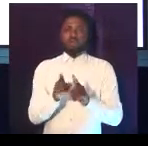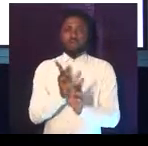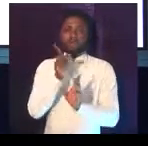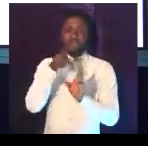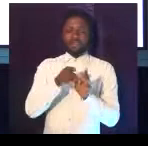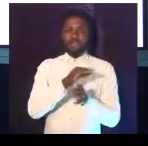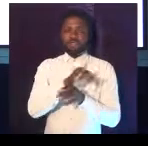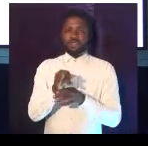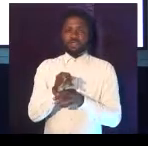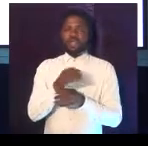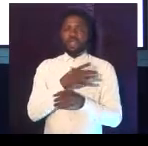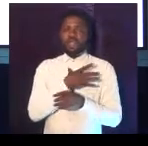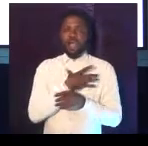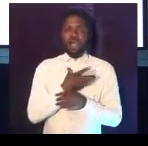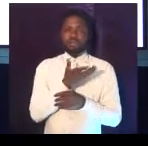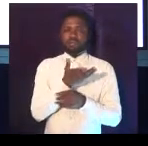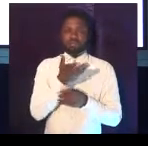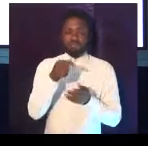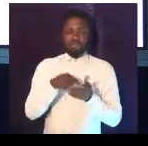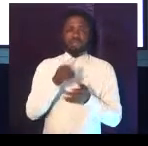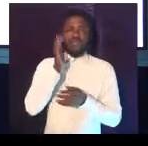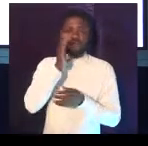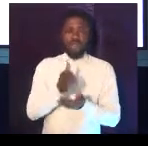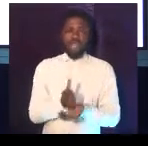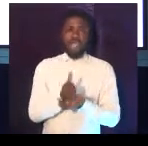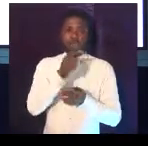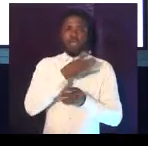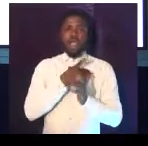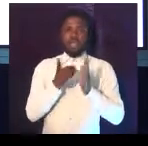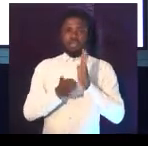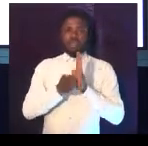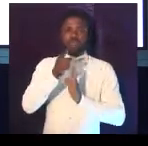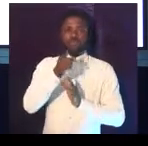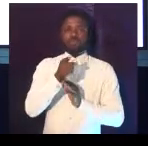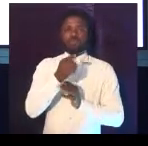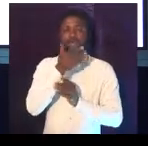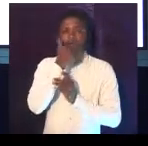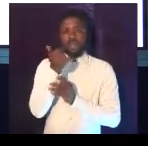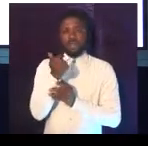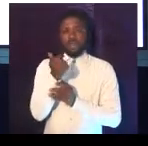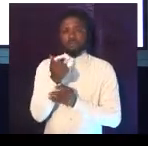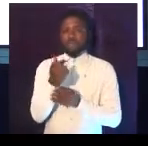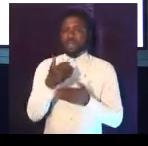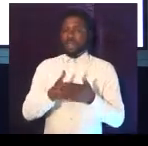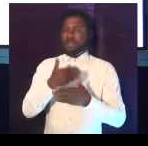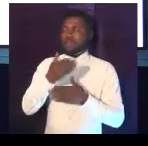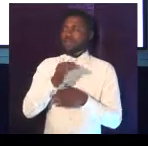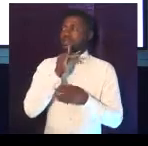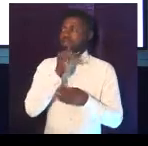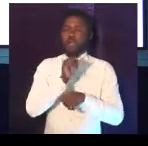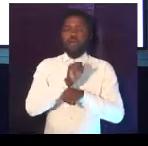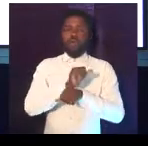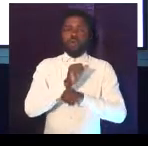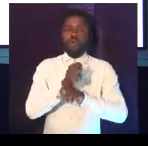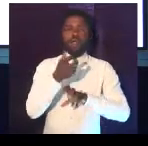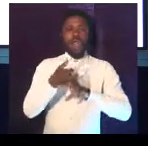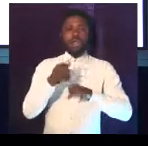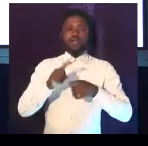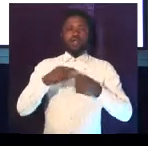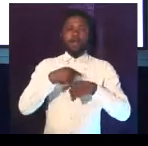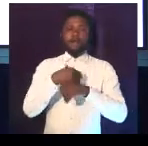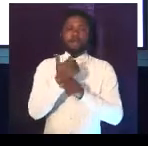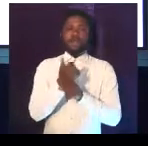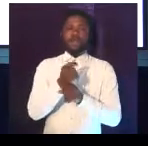that you are also participating, and this will really help you and develop you better. Next is